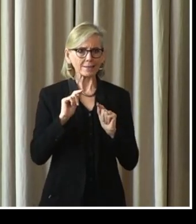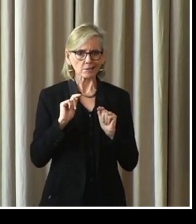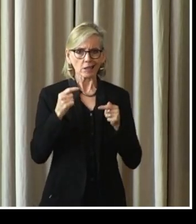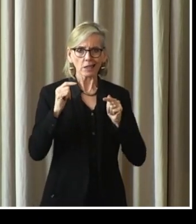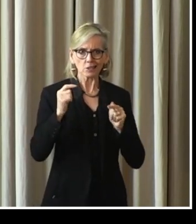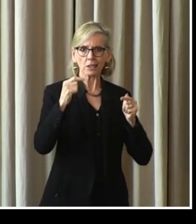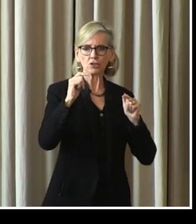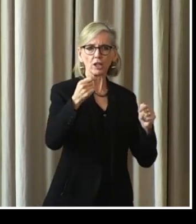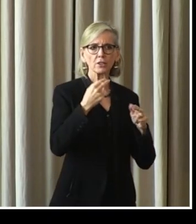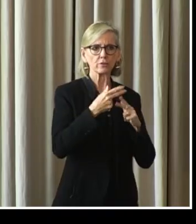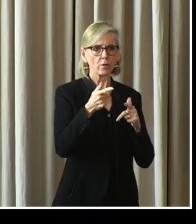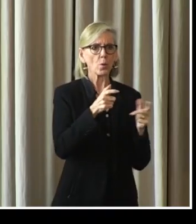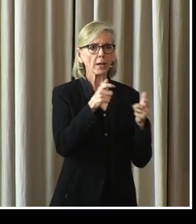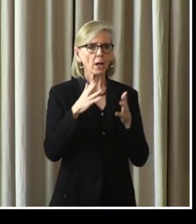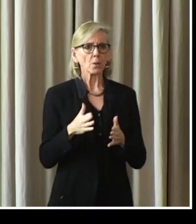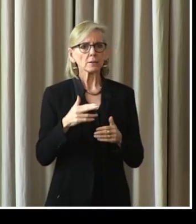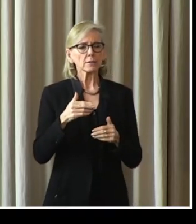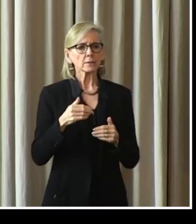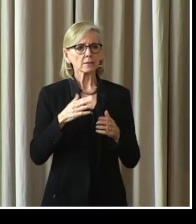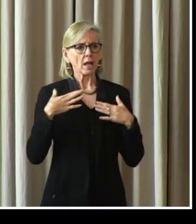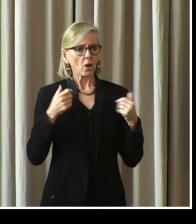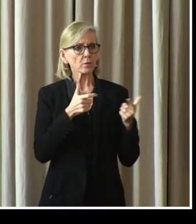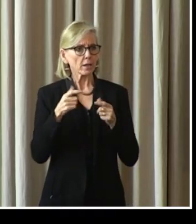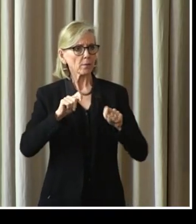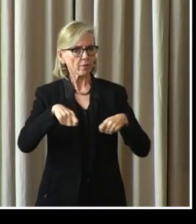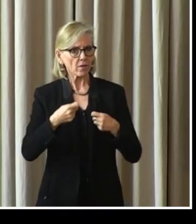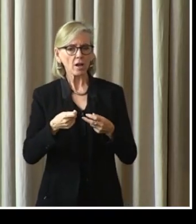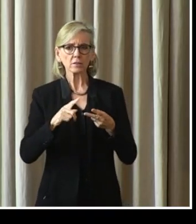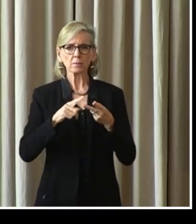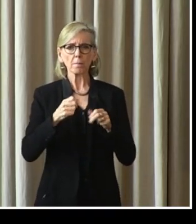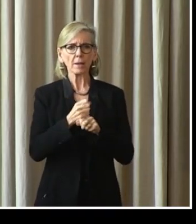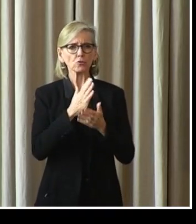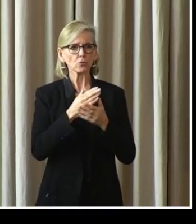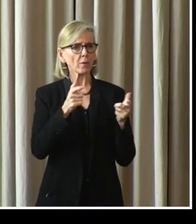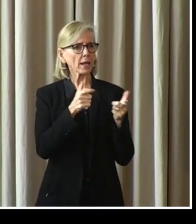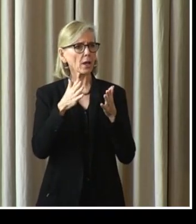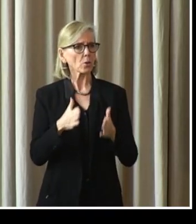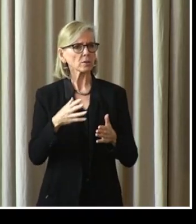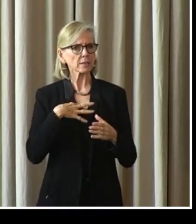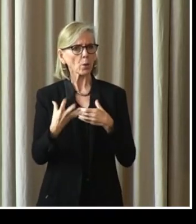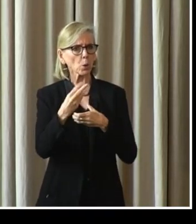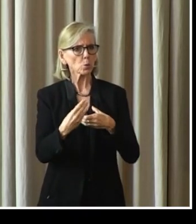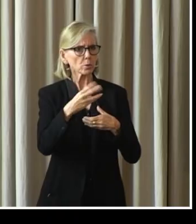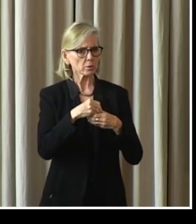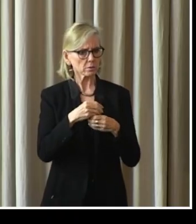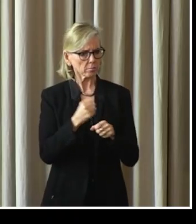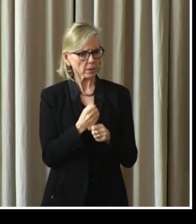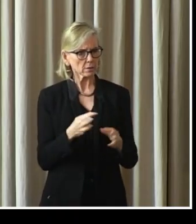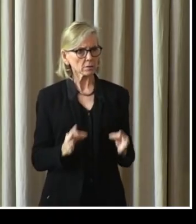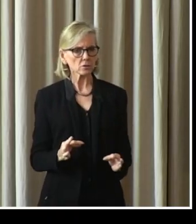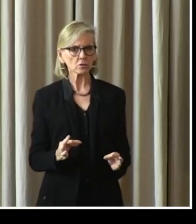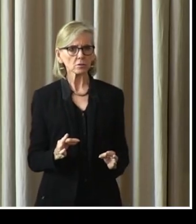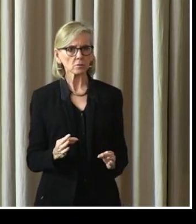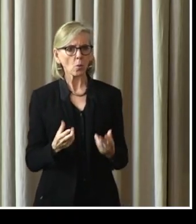better communication with healthcare providers and for carers to be more included in planning and decision making. carers